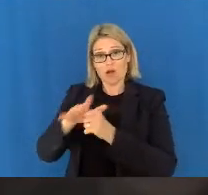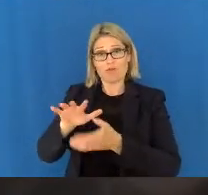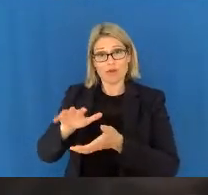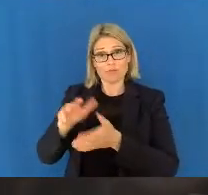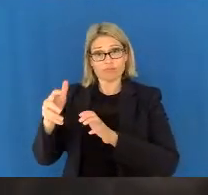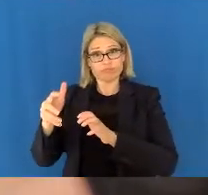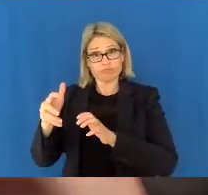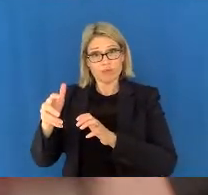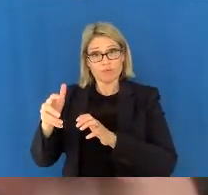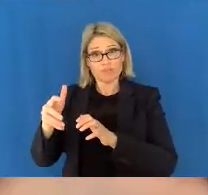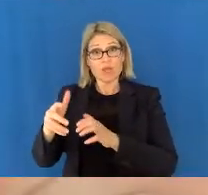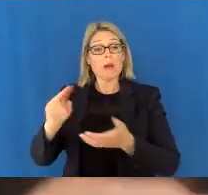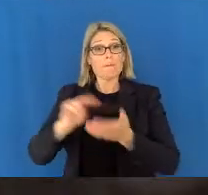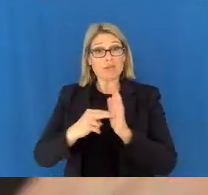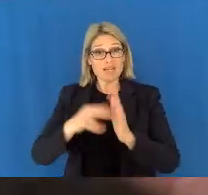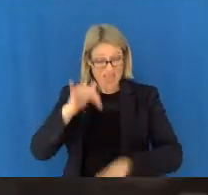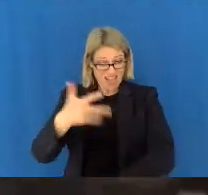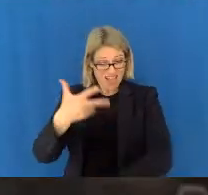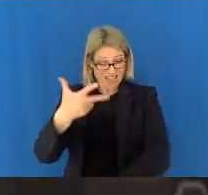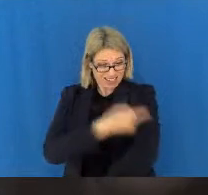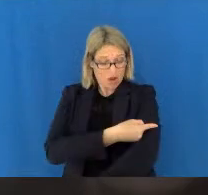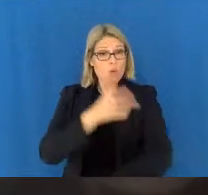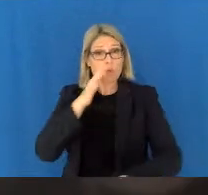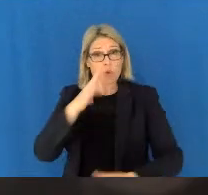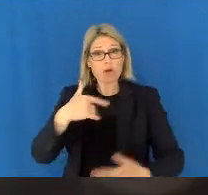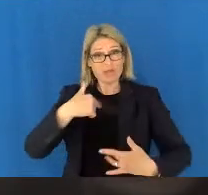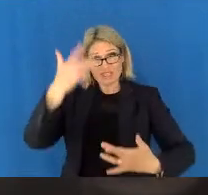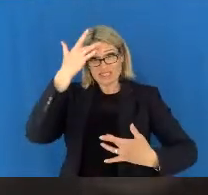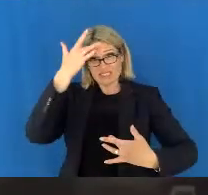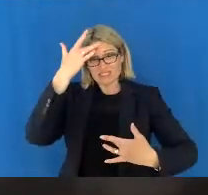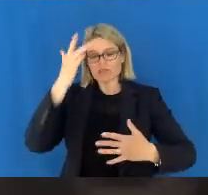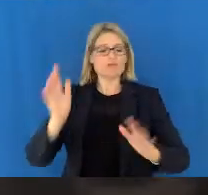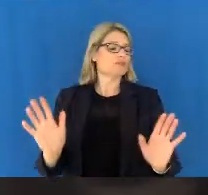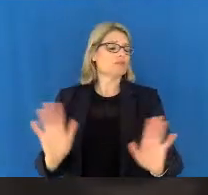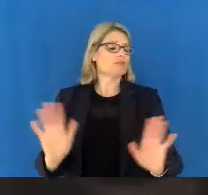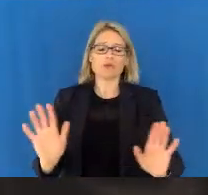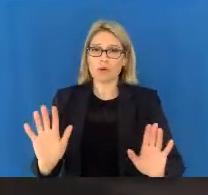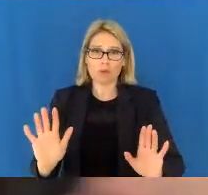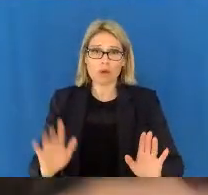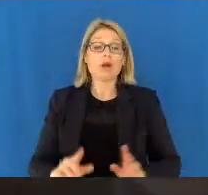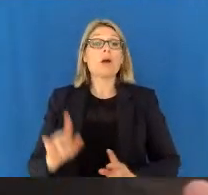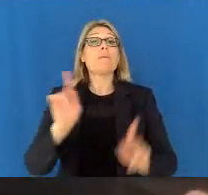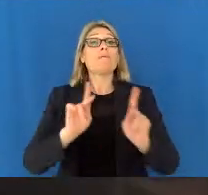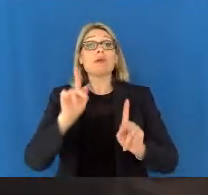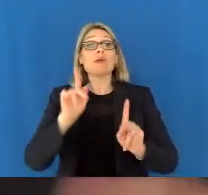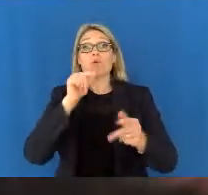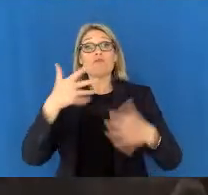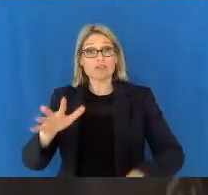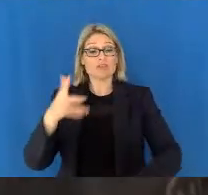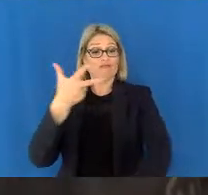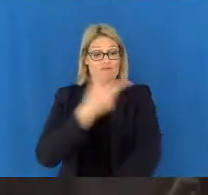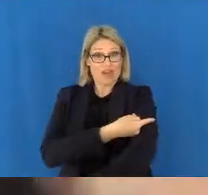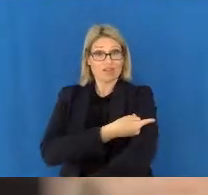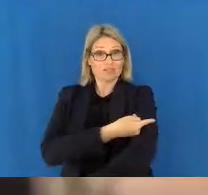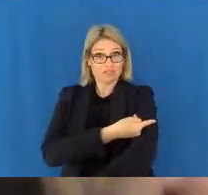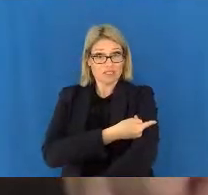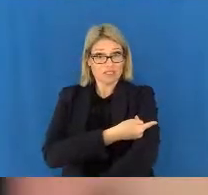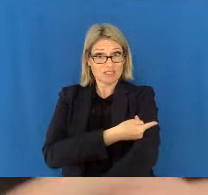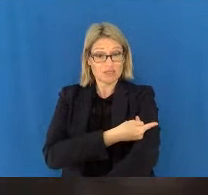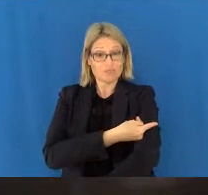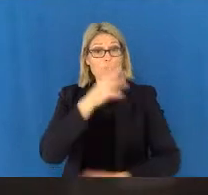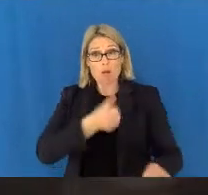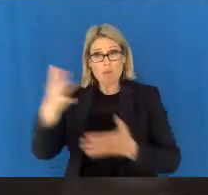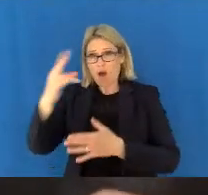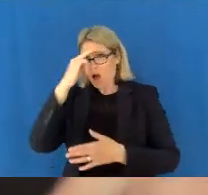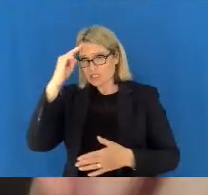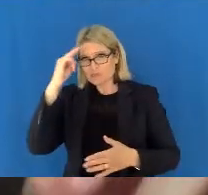screening doesn't cause the disease either. So you have to think that people who are those who are vaccinated wind up being in a hospital. That's